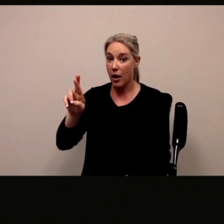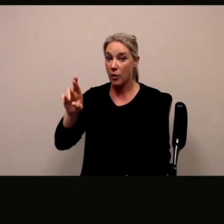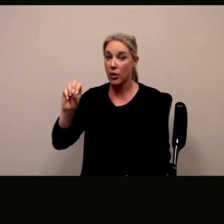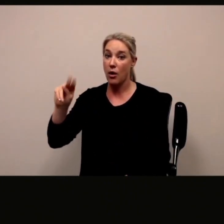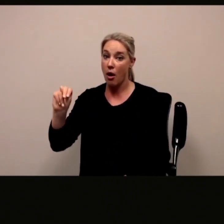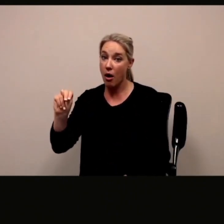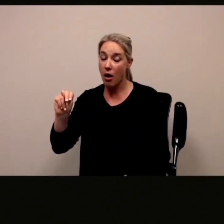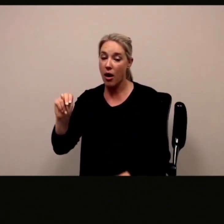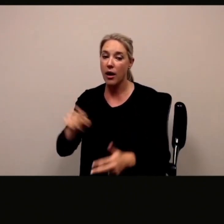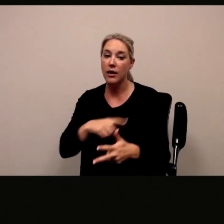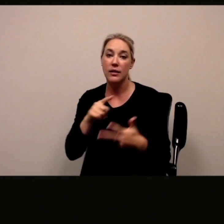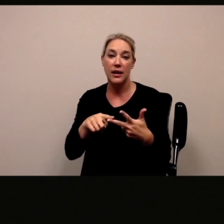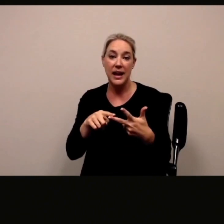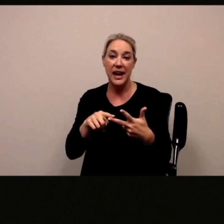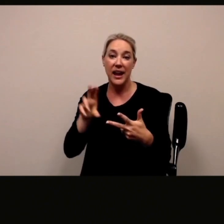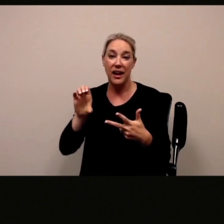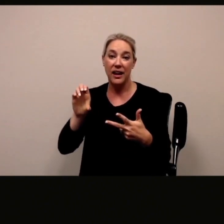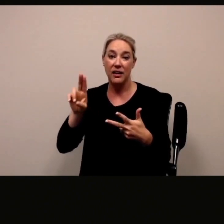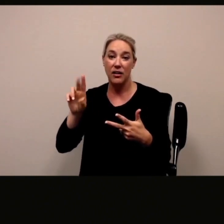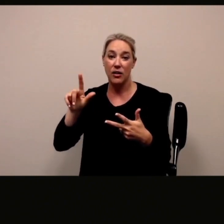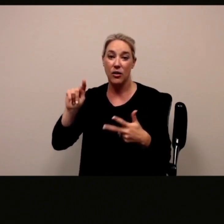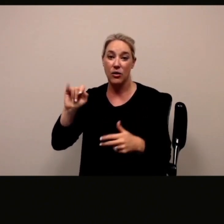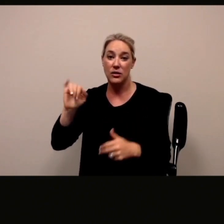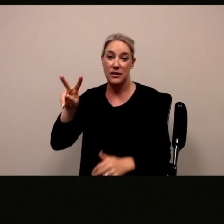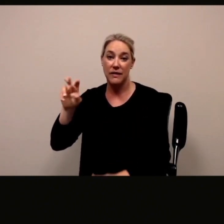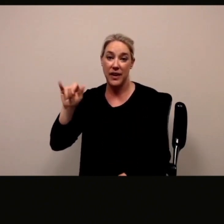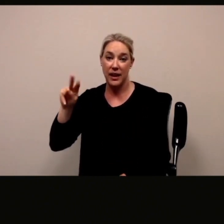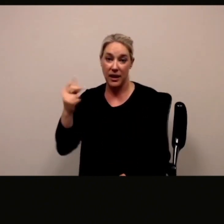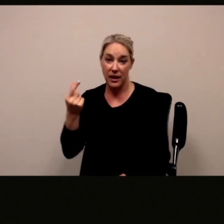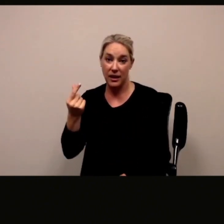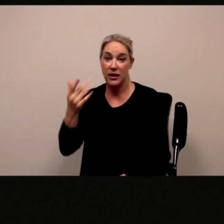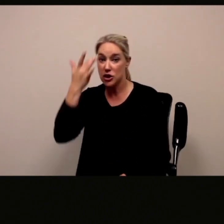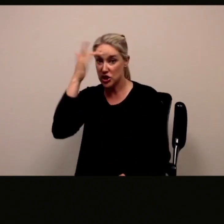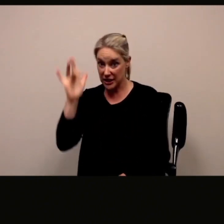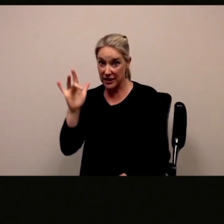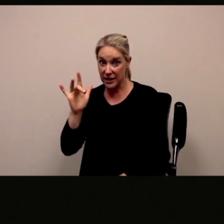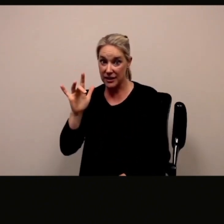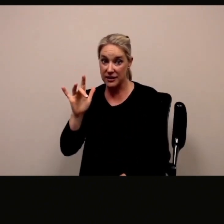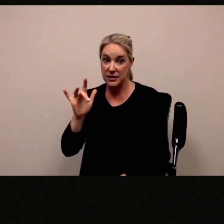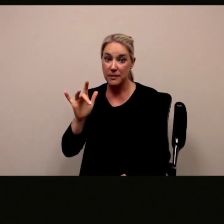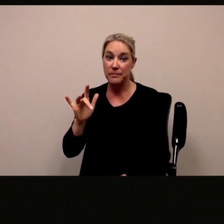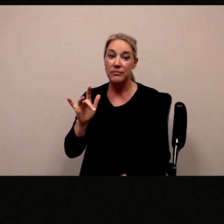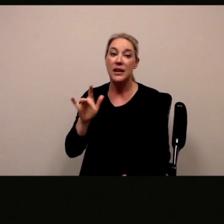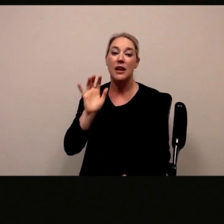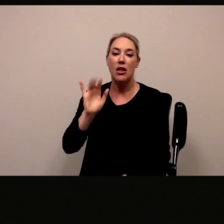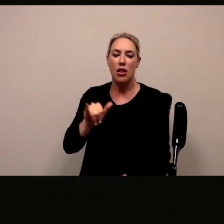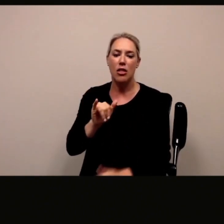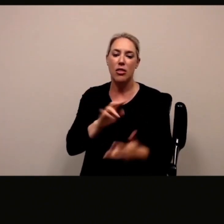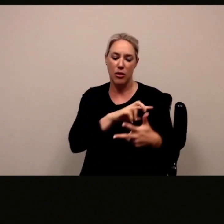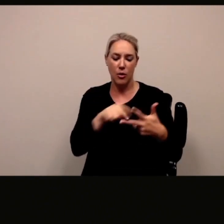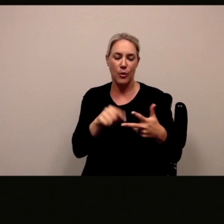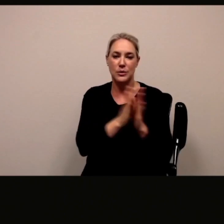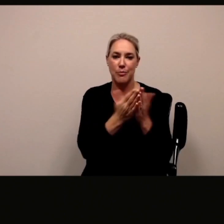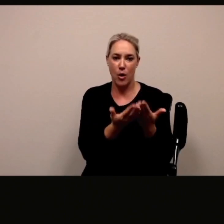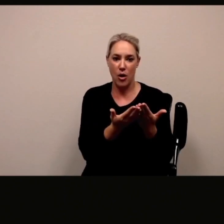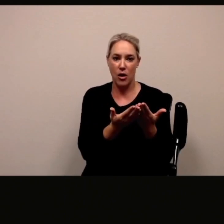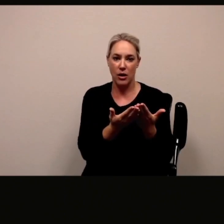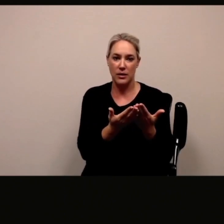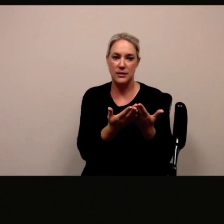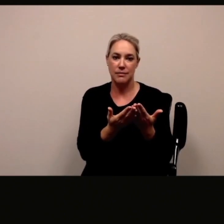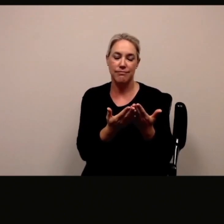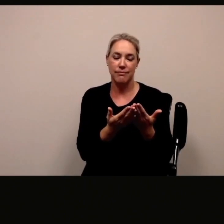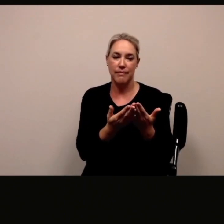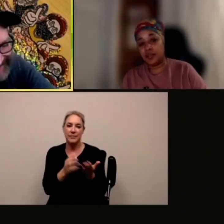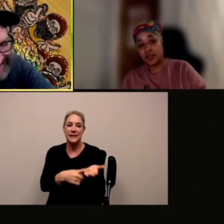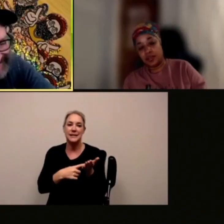ones that are pretty well known in teacher groups about kind of addressing some of the equity issues. I'll let the other folks talk.